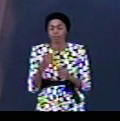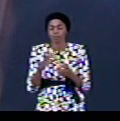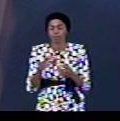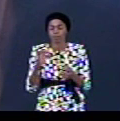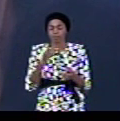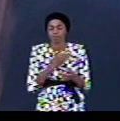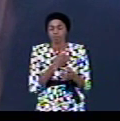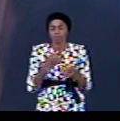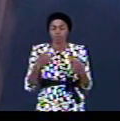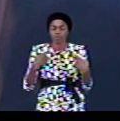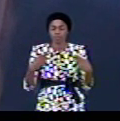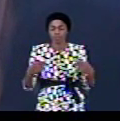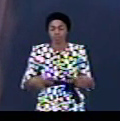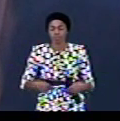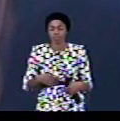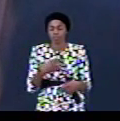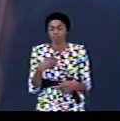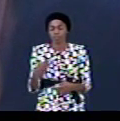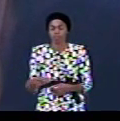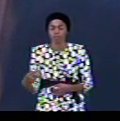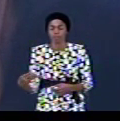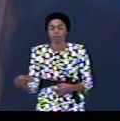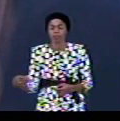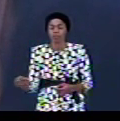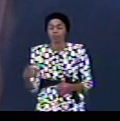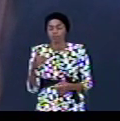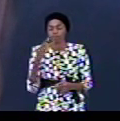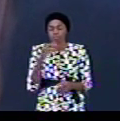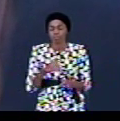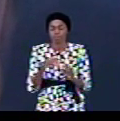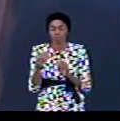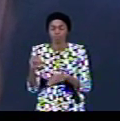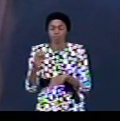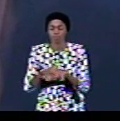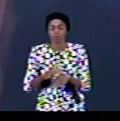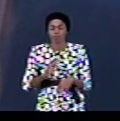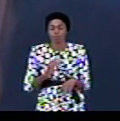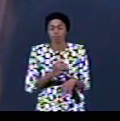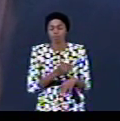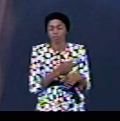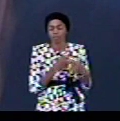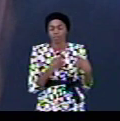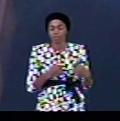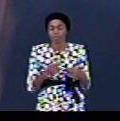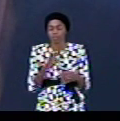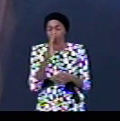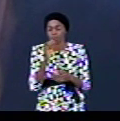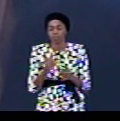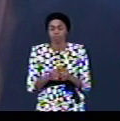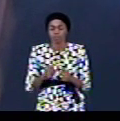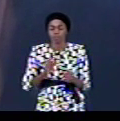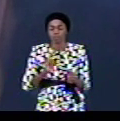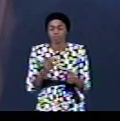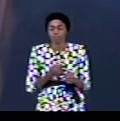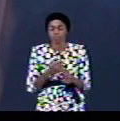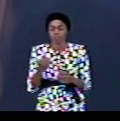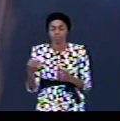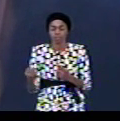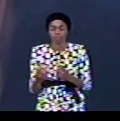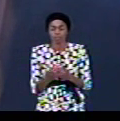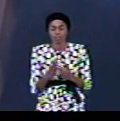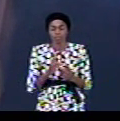and physically and materially, you will impress upon our hearts. Be with us, enlighten